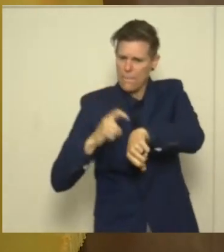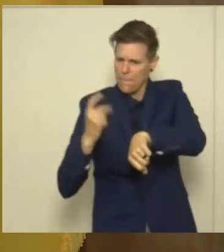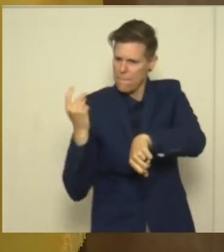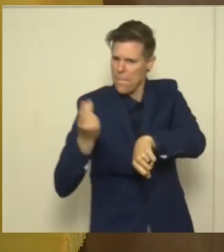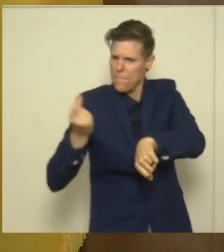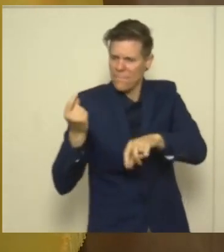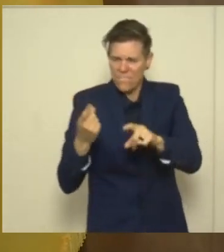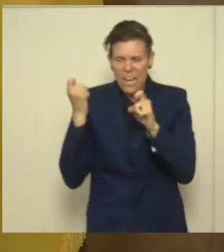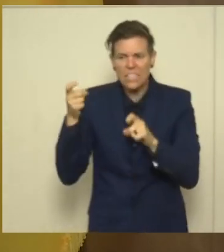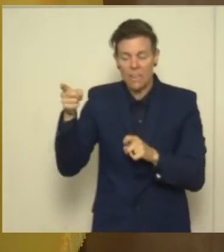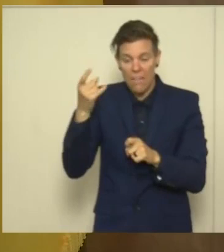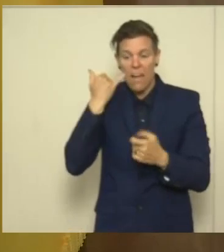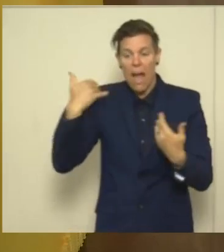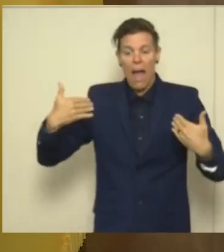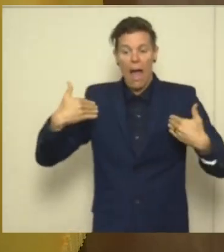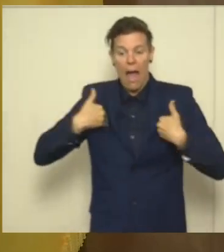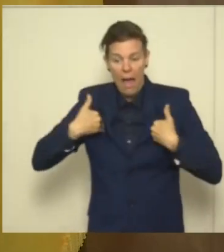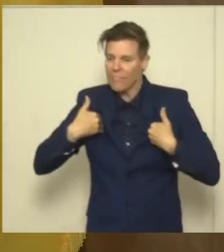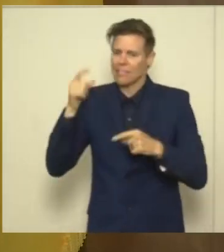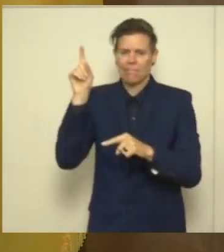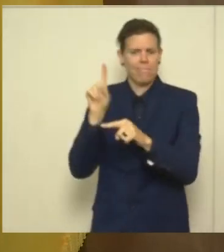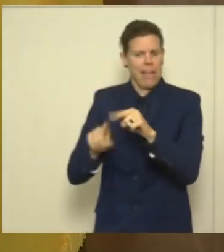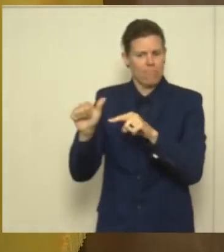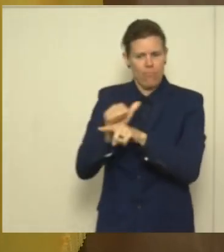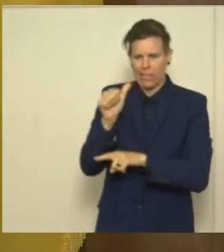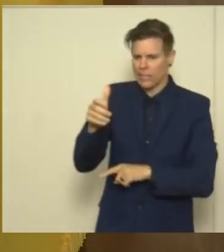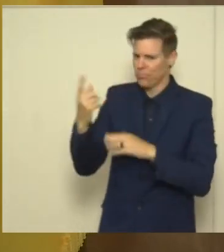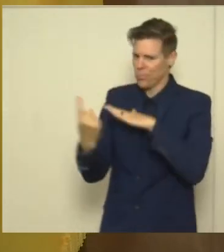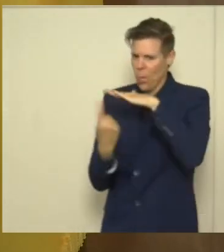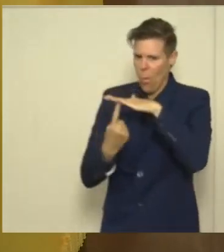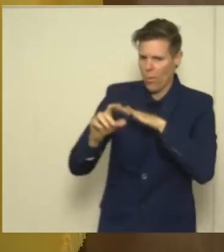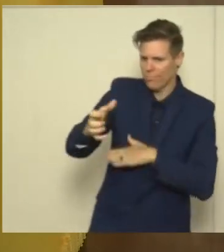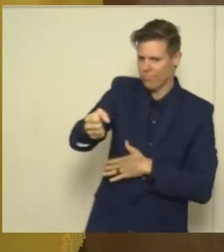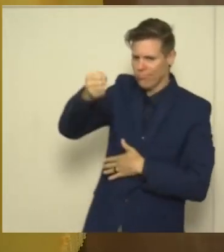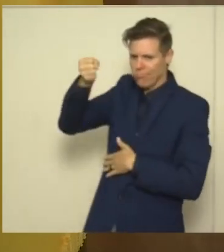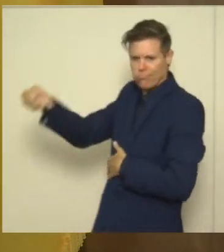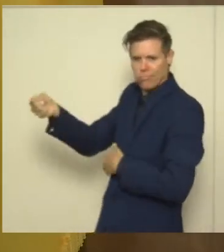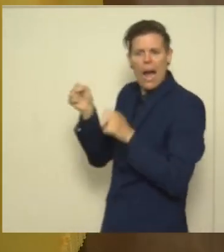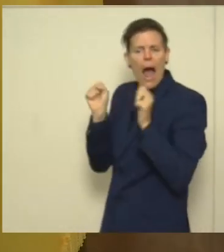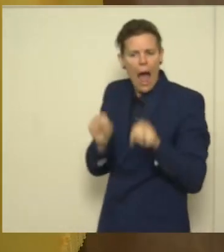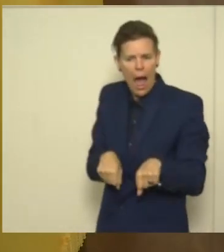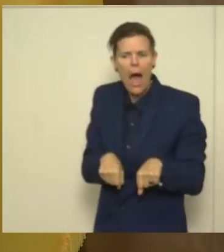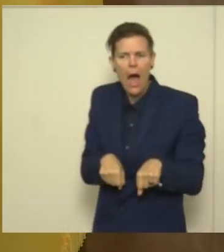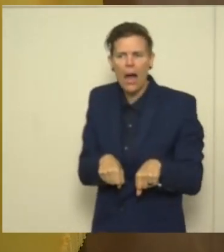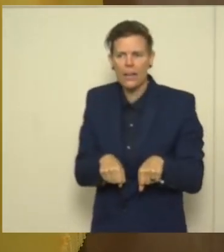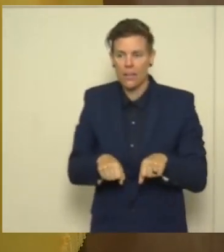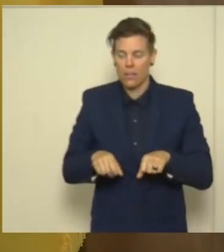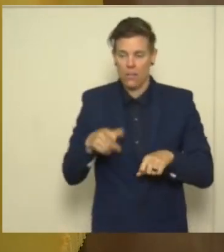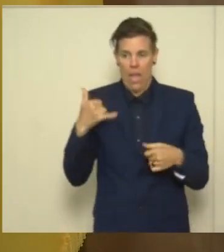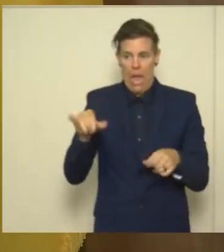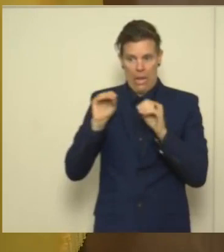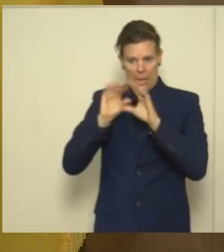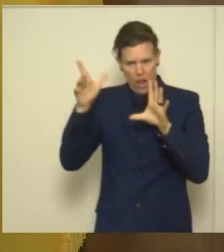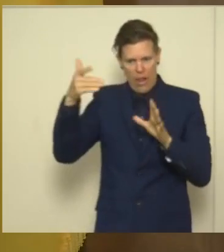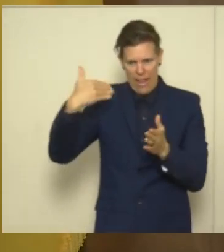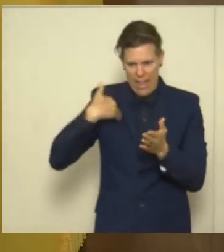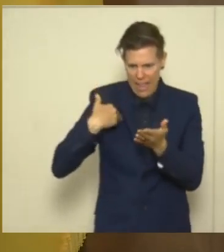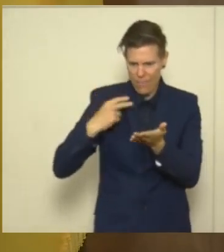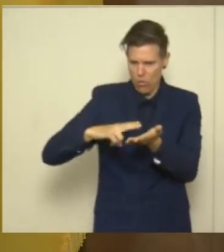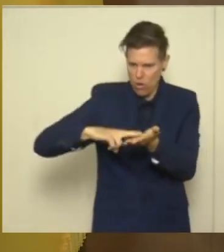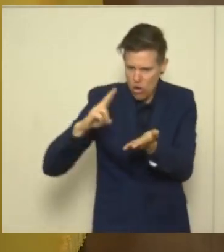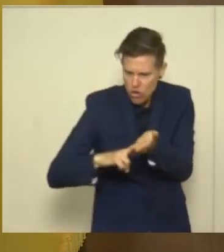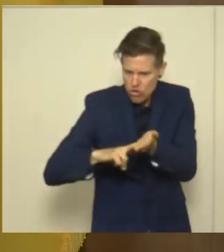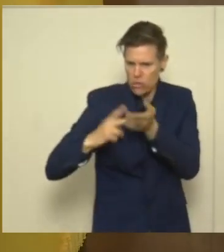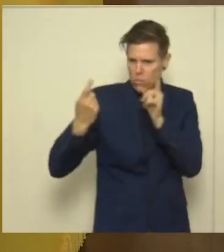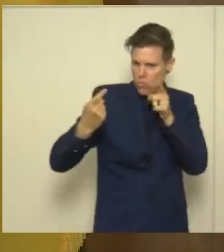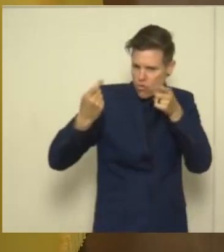allowed to practice, and you are very clear about social contracts. You got to be in a pod, you can't go anywhere, you